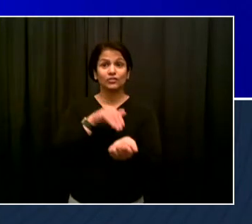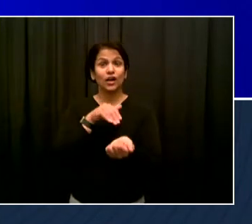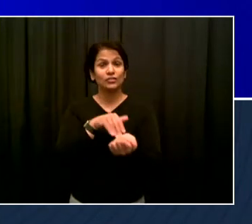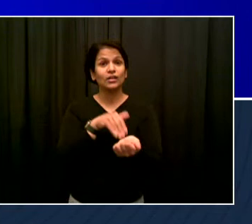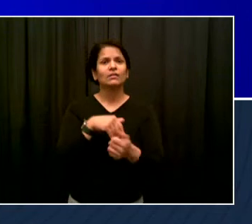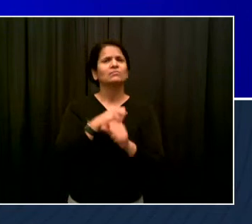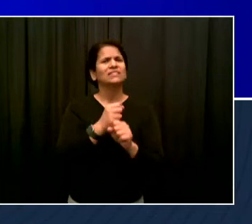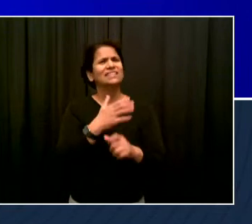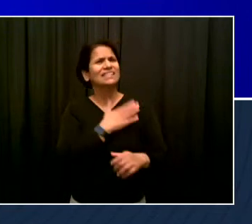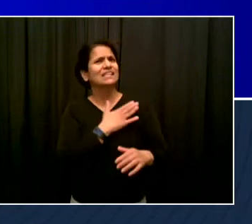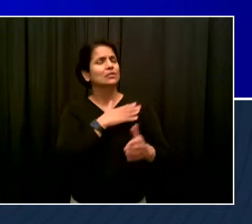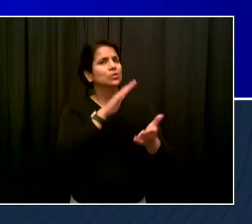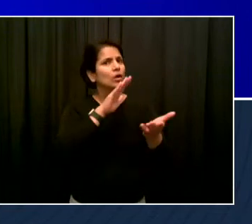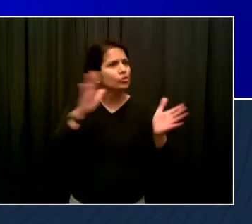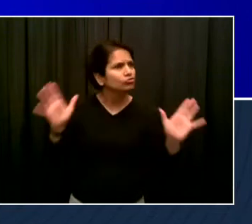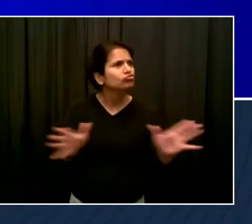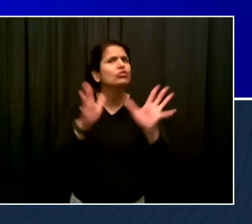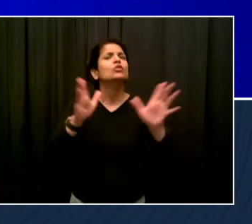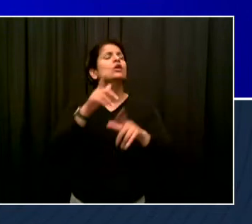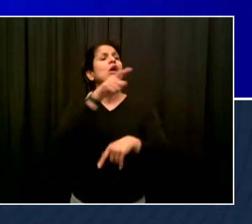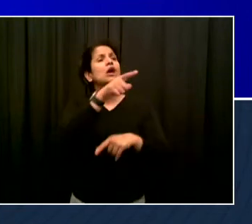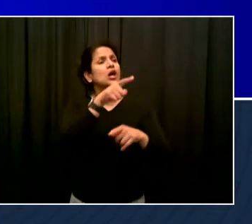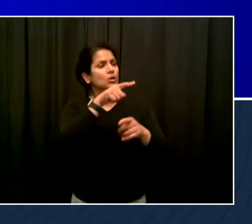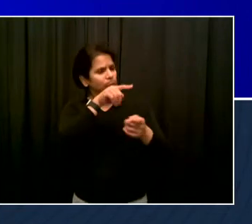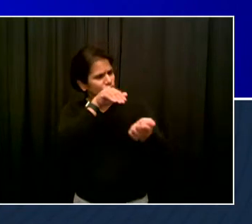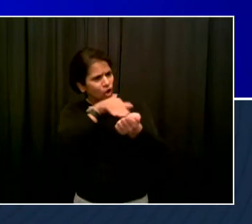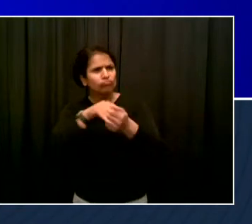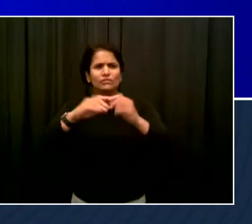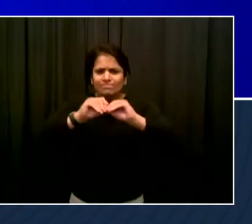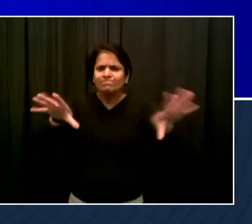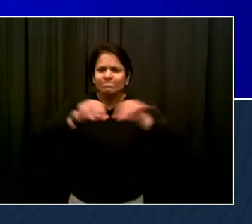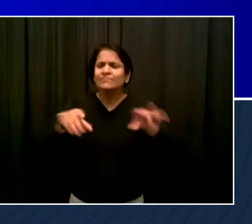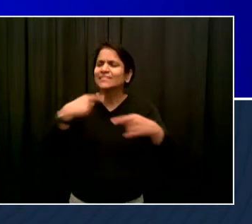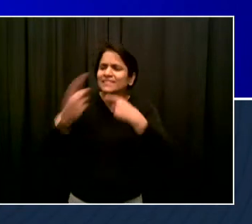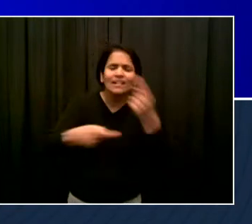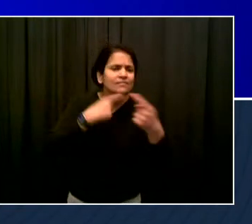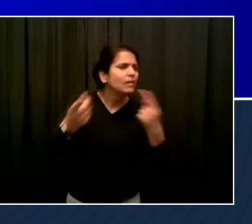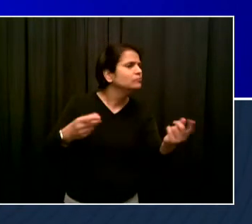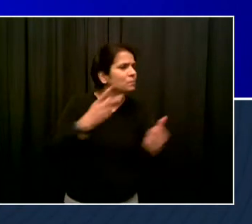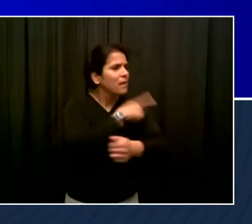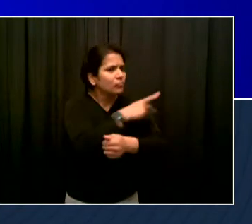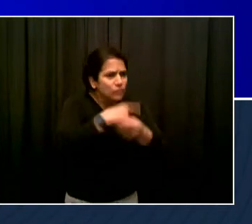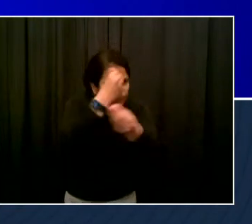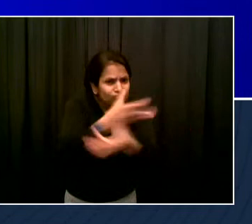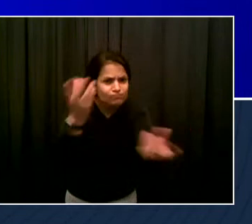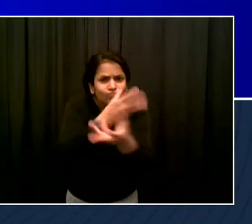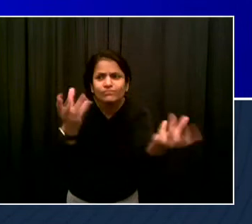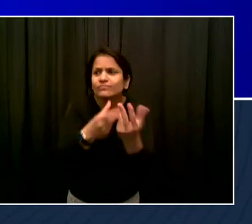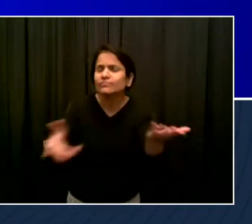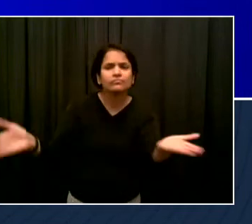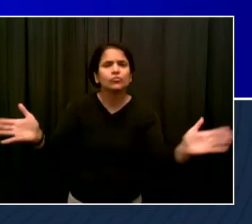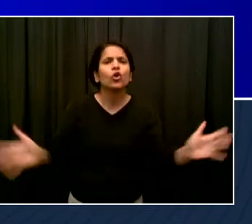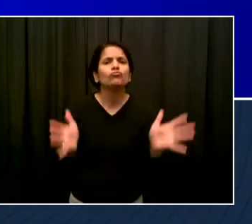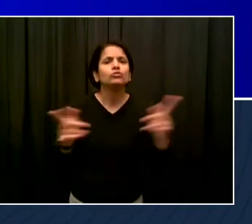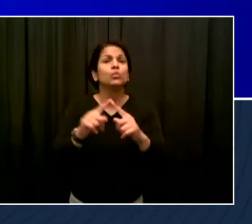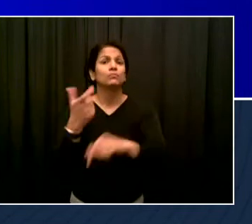to your patients personally if they have not yet been vaccinated. Tell them why it's important to answer their questions and concerns.